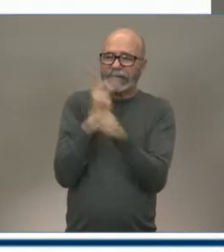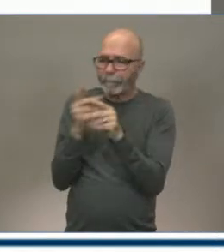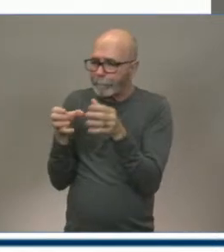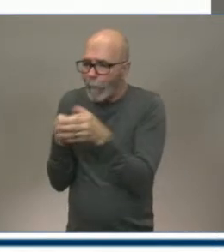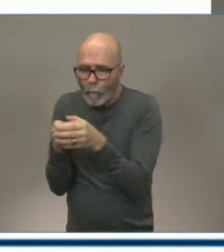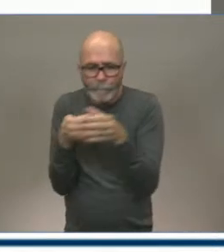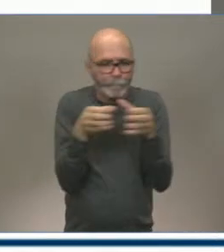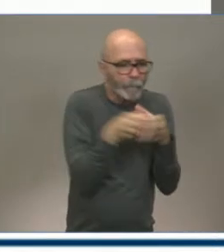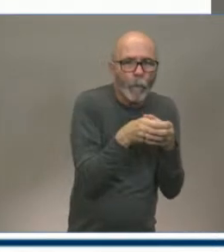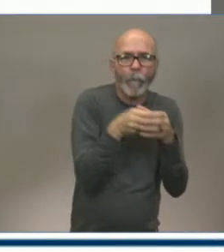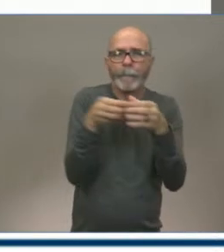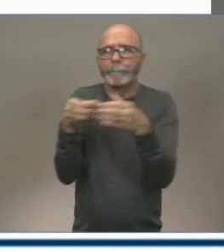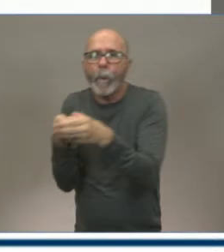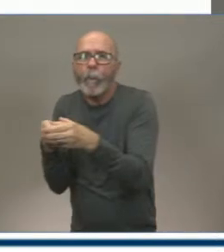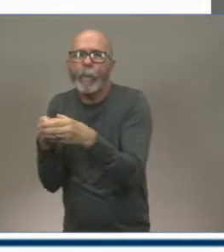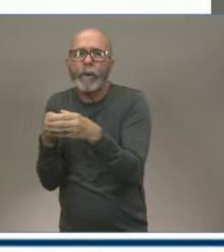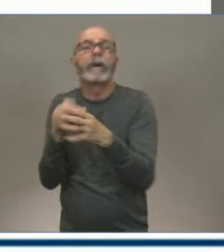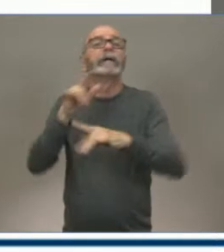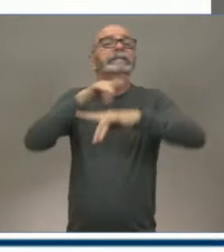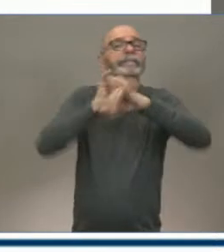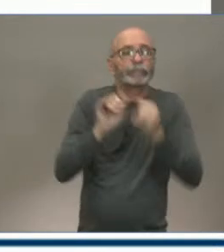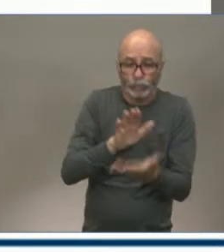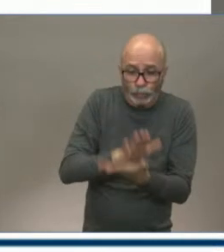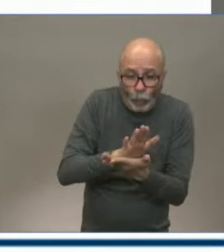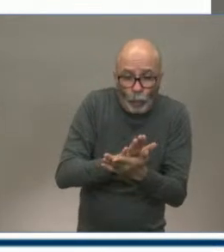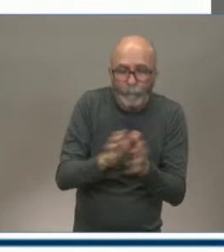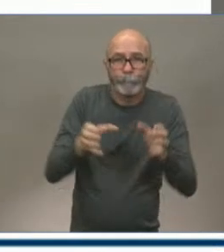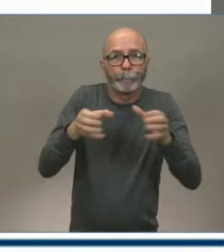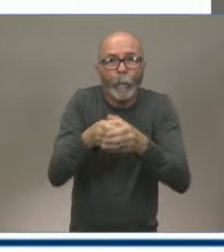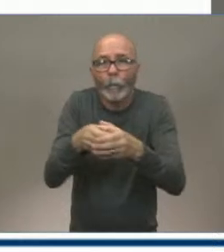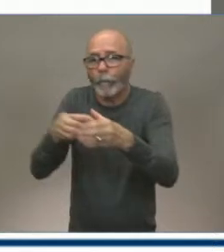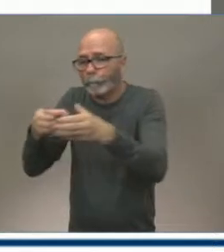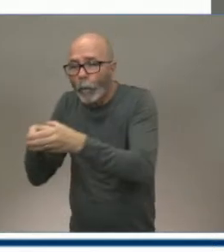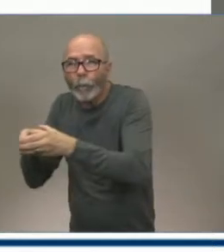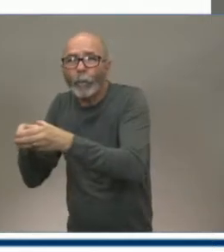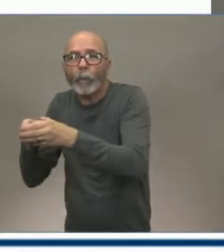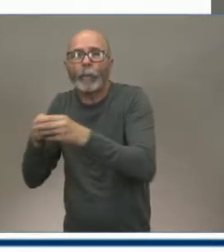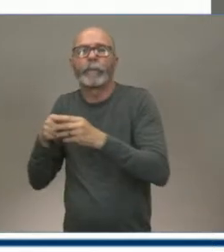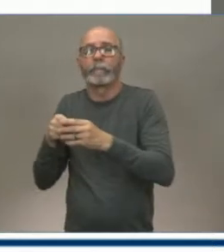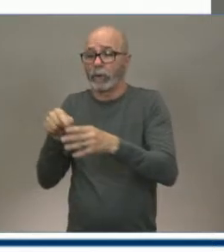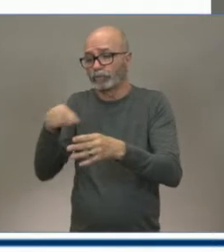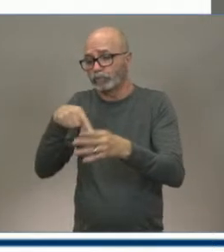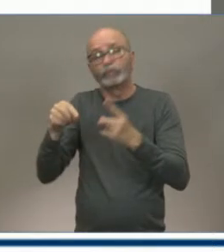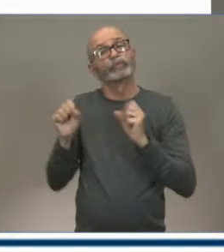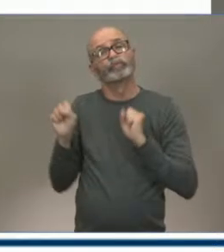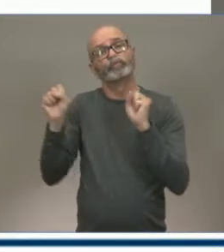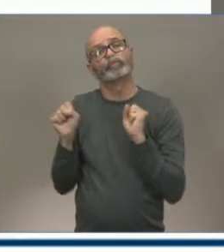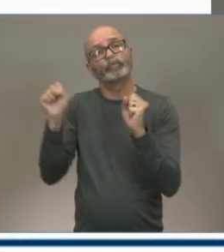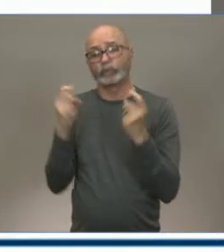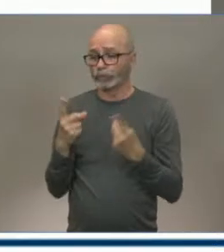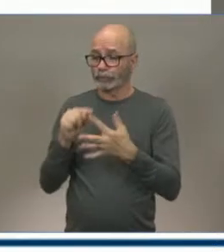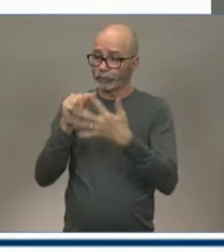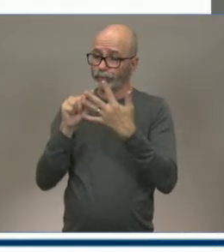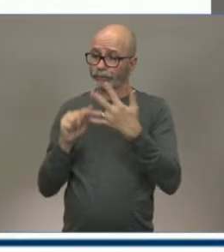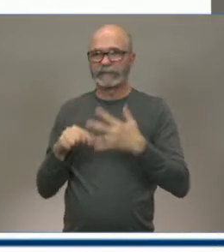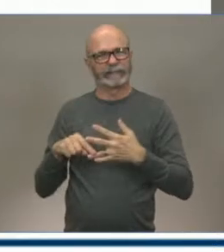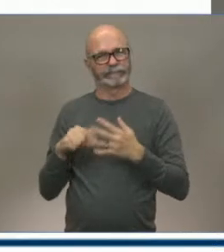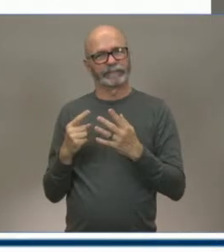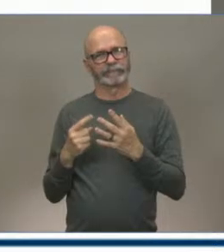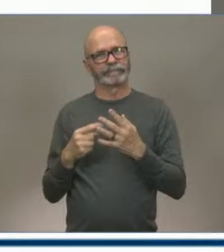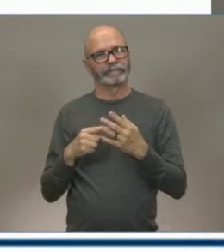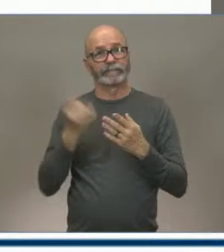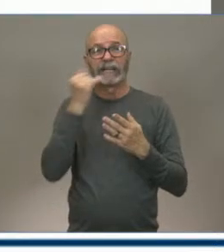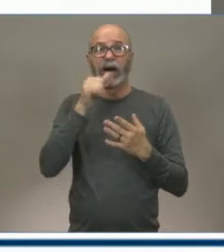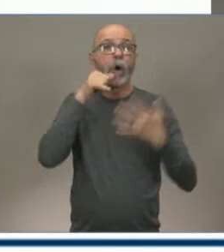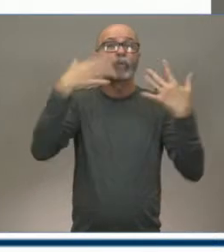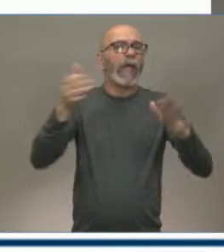kids in school, allowing people to be active physically and intellectually, but not opening things up broader. And